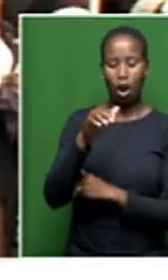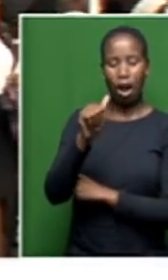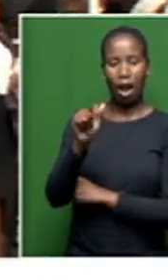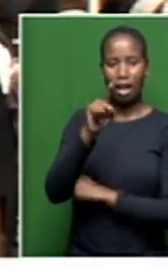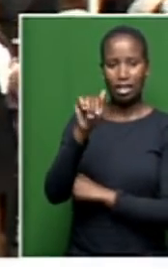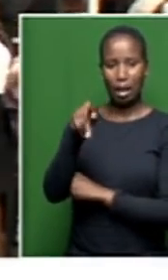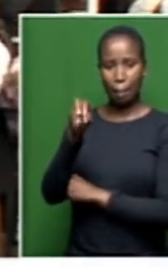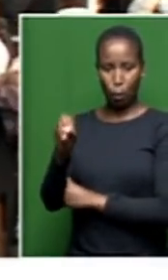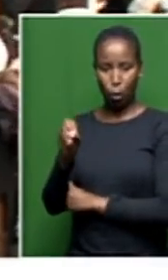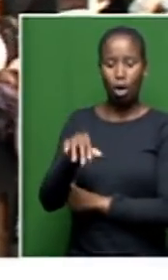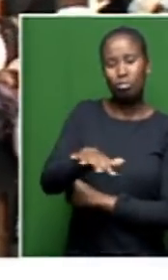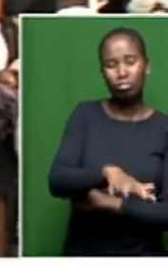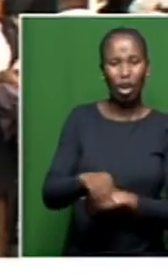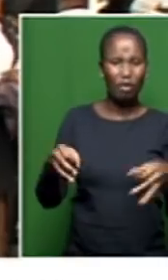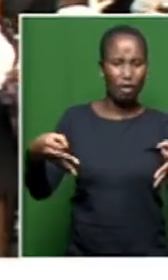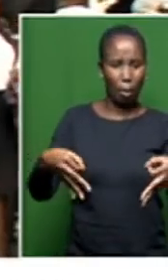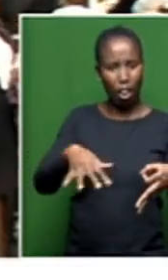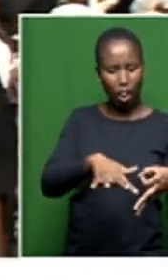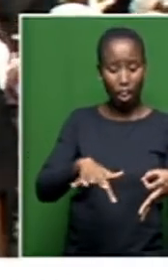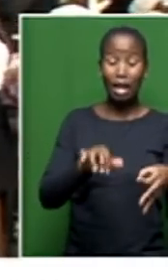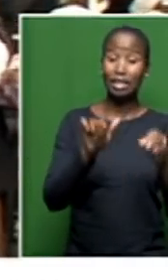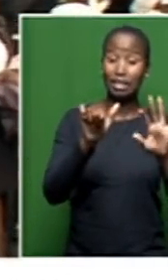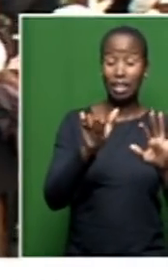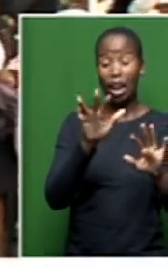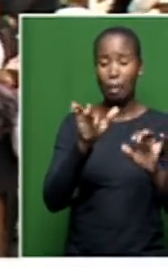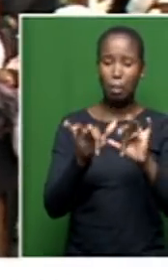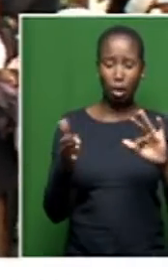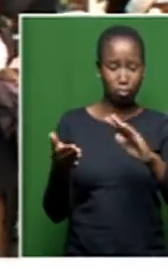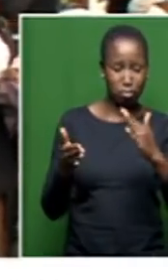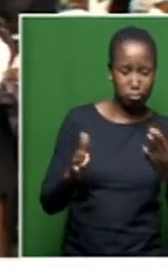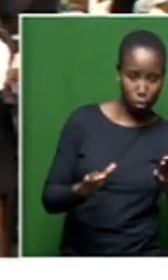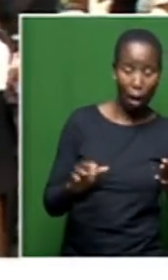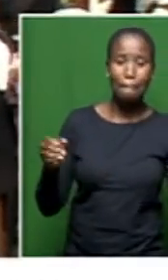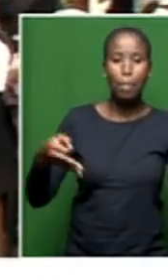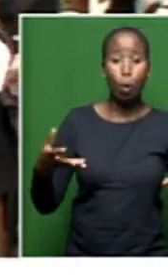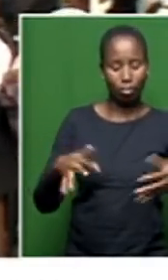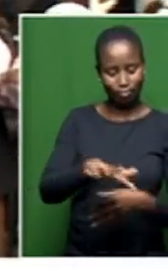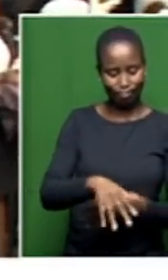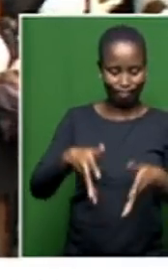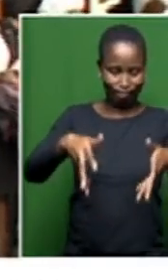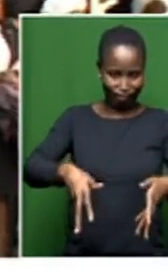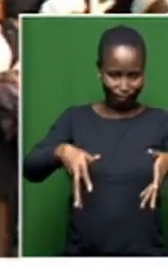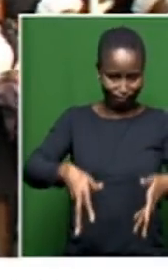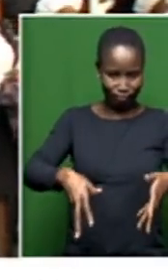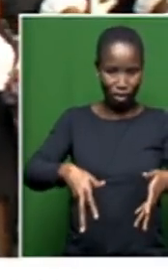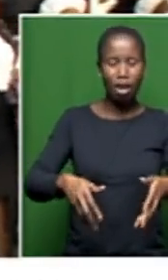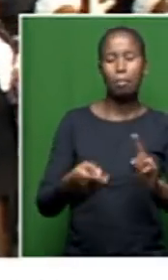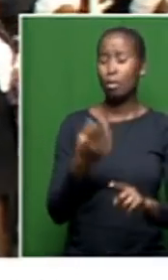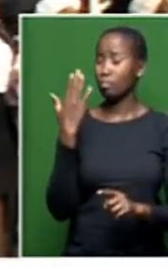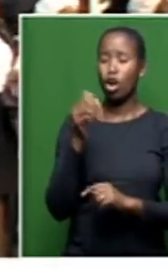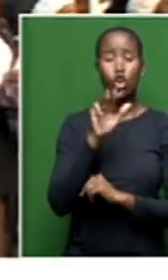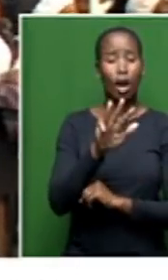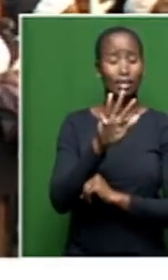the graveyard. This is where 69 people were buried. These 69 people peacefully marching against pass laws in